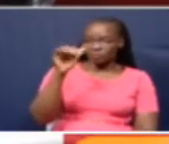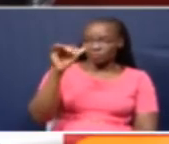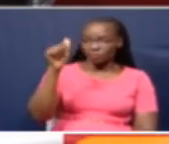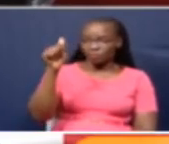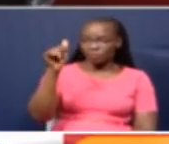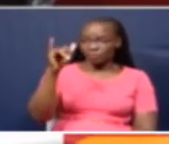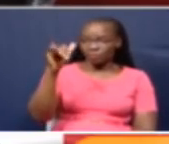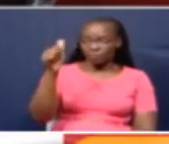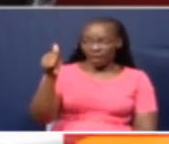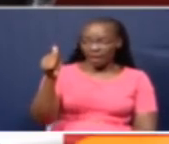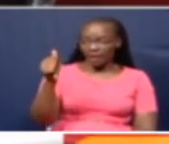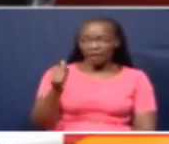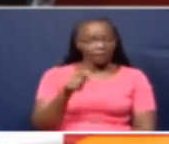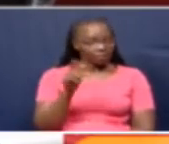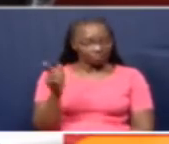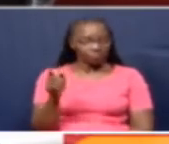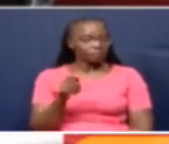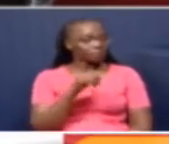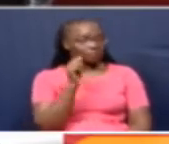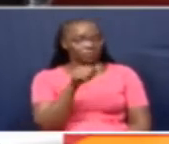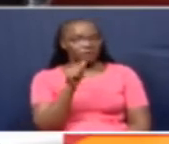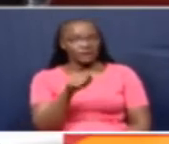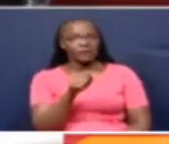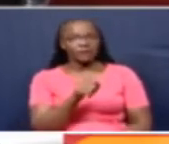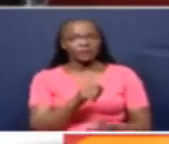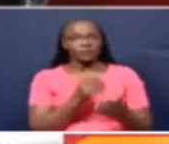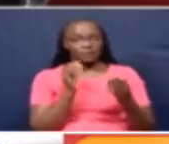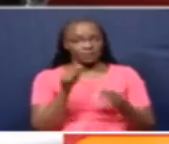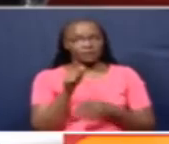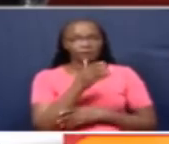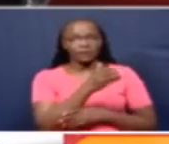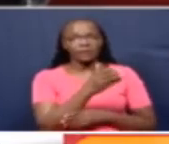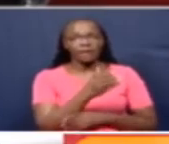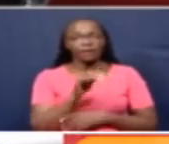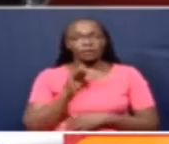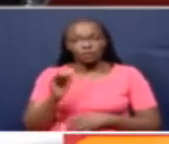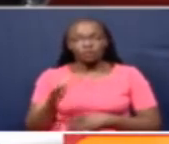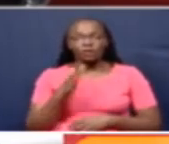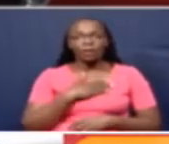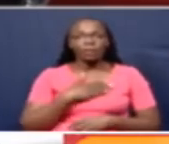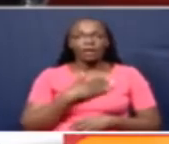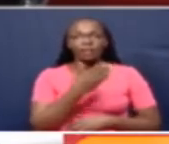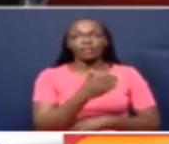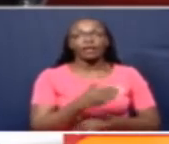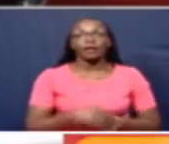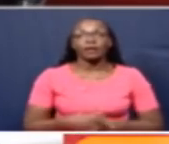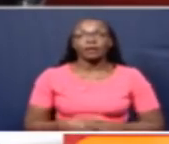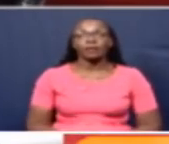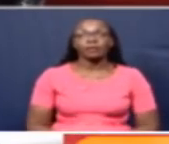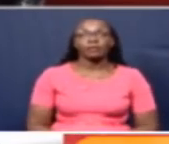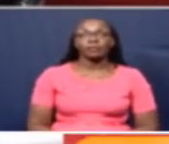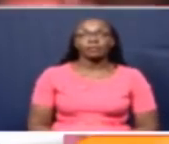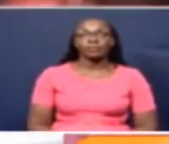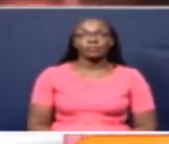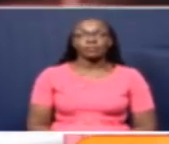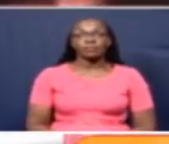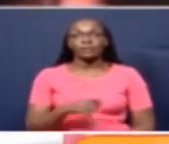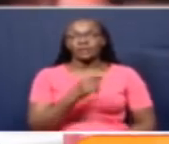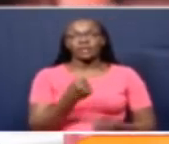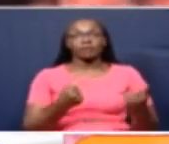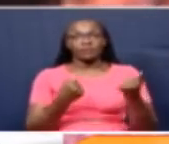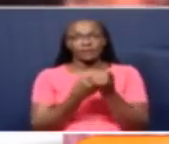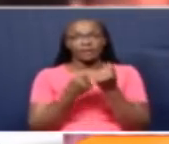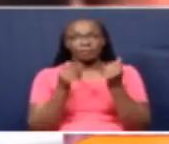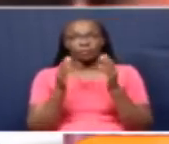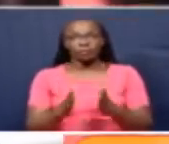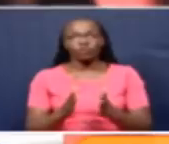get me in trouble, man. You bring it there. There she is. That's my daughter. That's your daughter. Yeah, yeah. She's a fan. She doesn't know